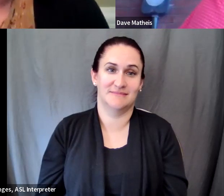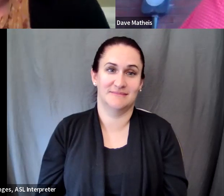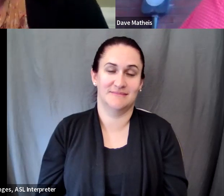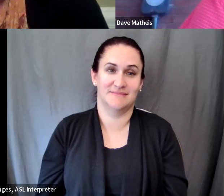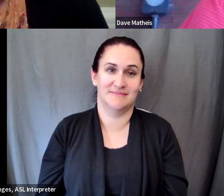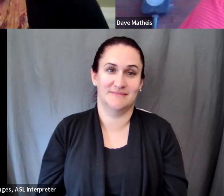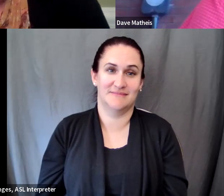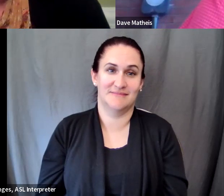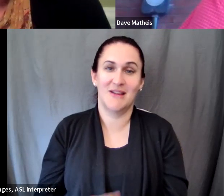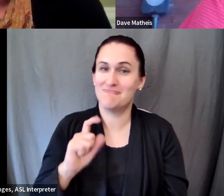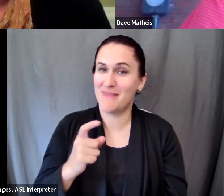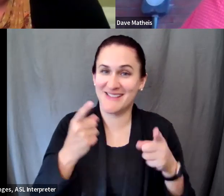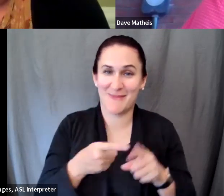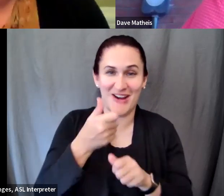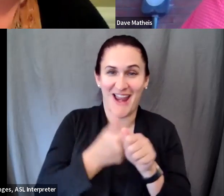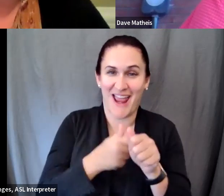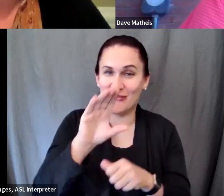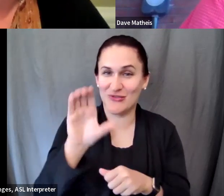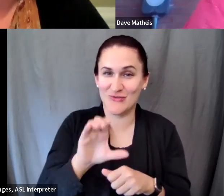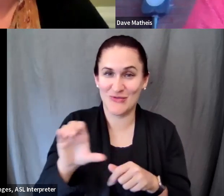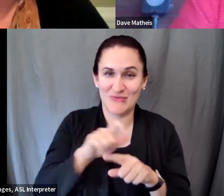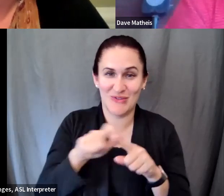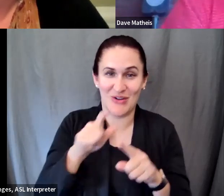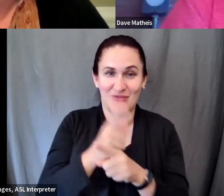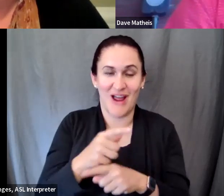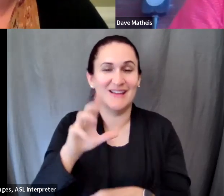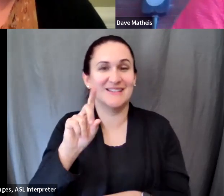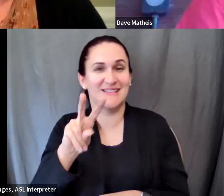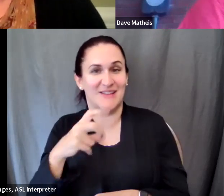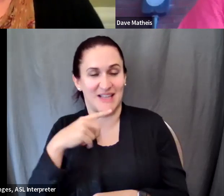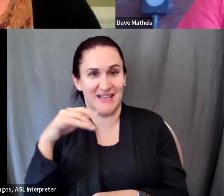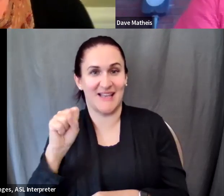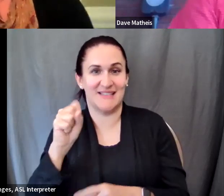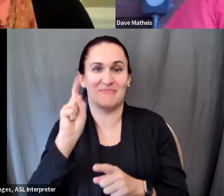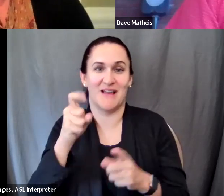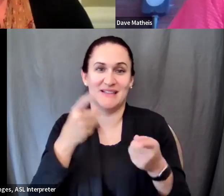It has to happen on every Zoom call, right? It has to happen. Sorry.